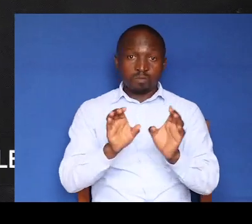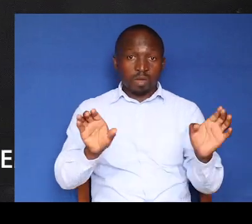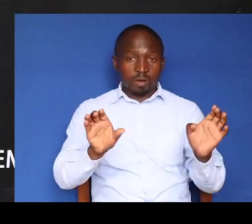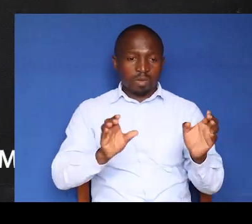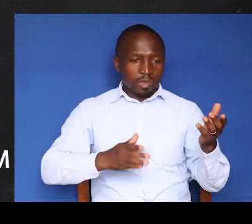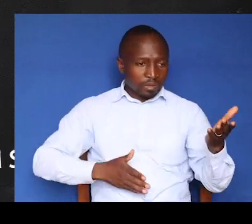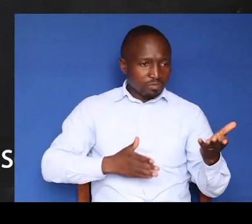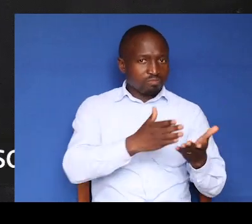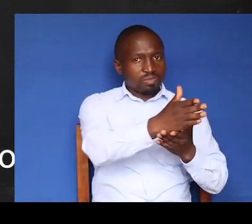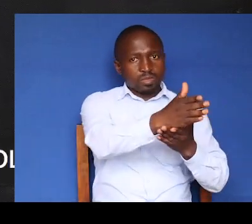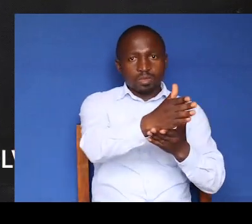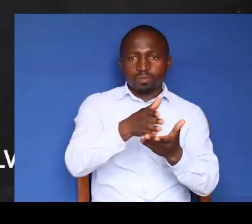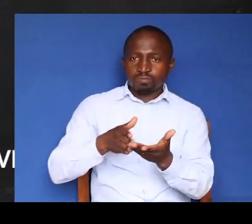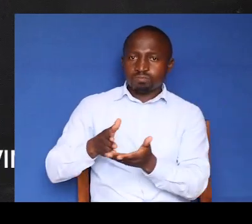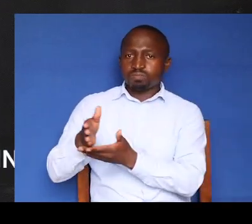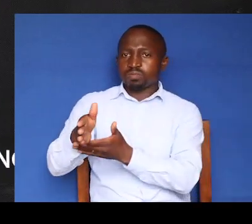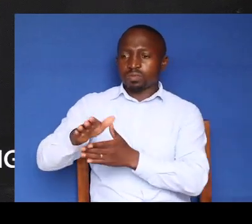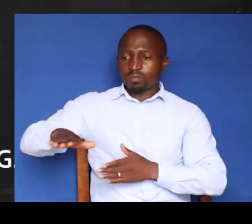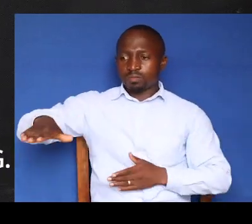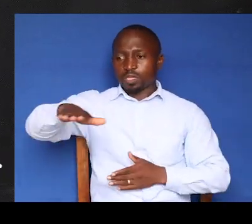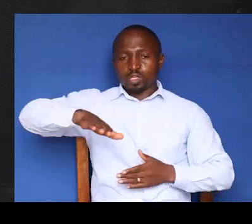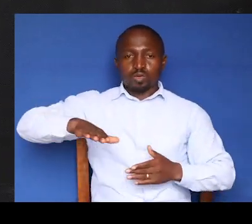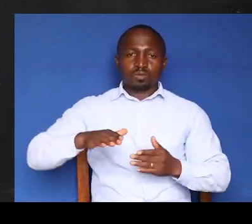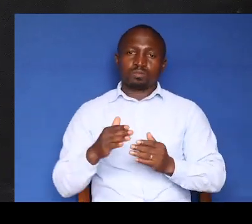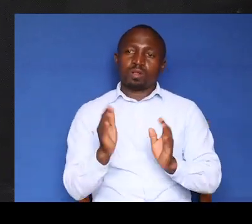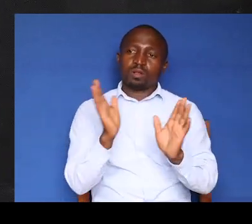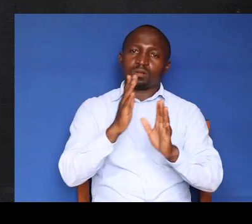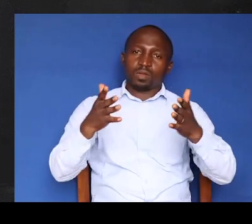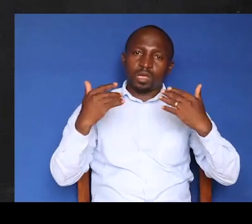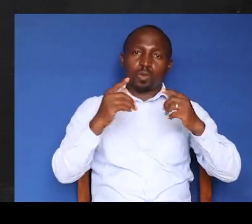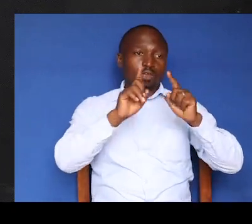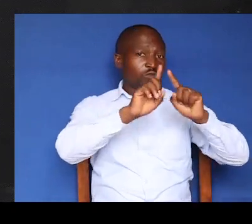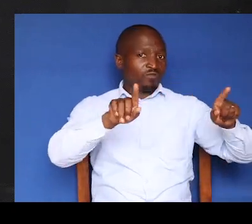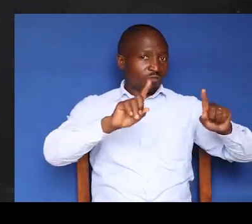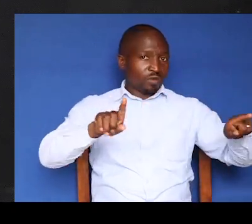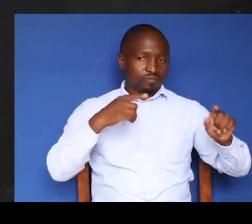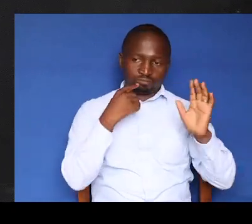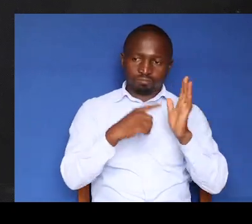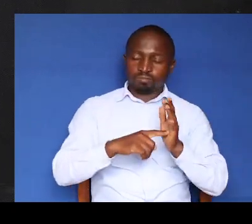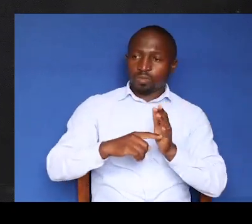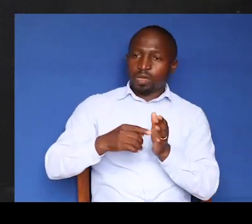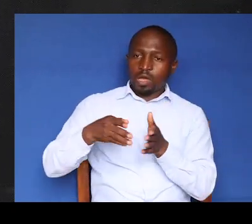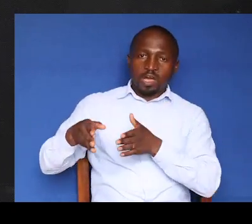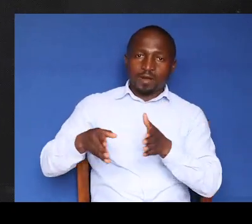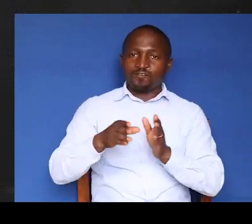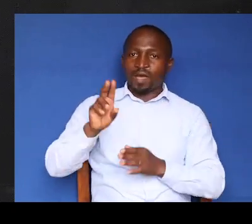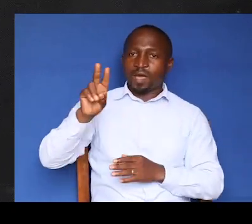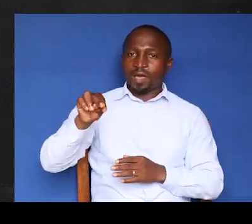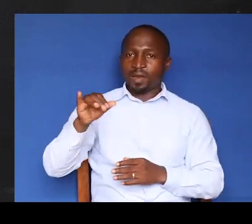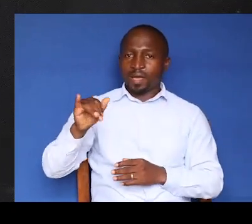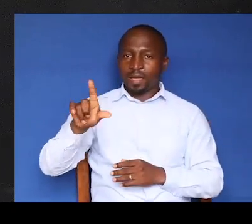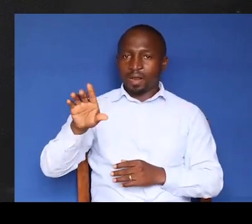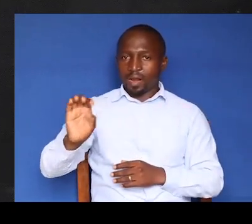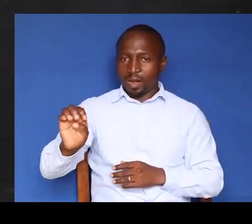through areas of different climatic types like that of Nile. Such rivers